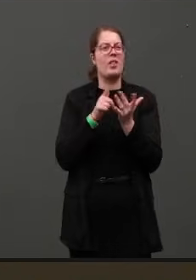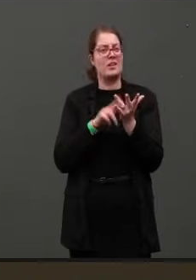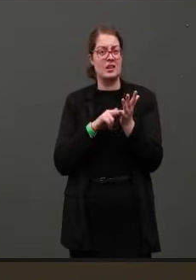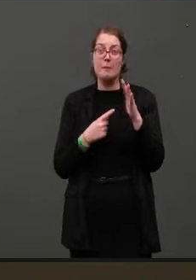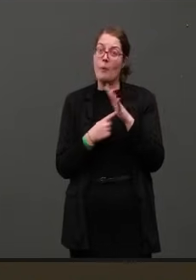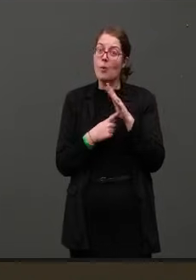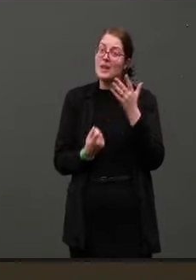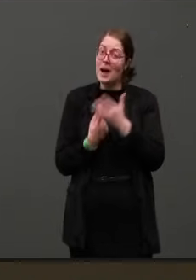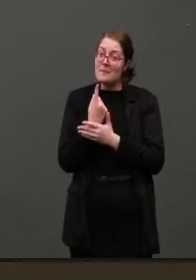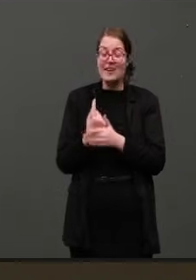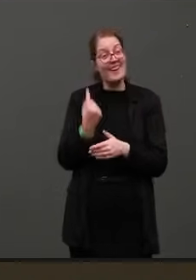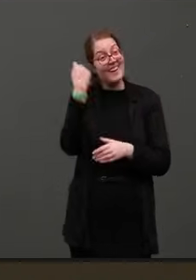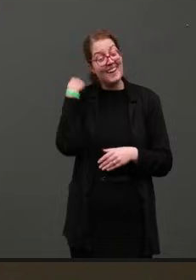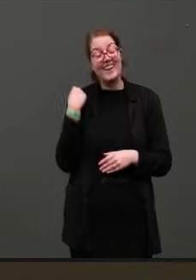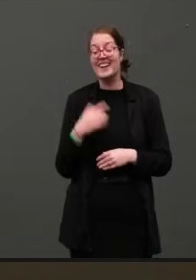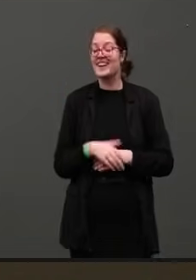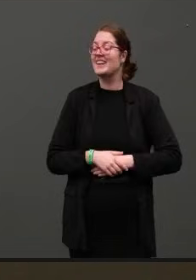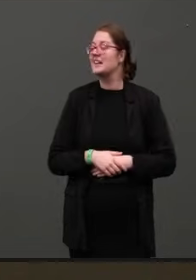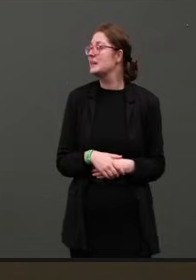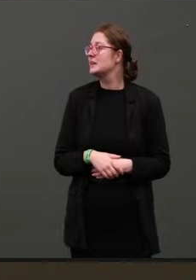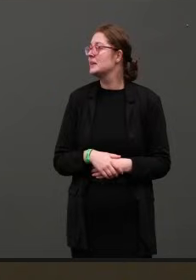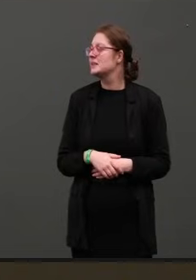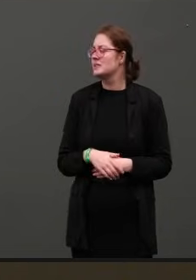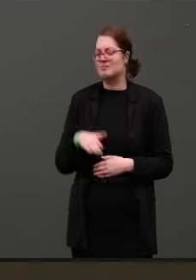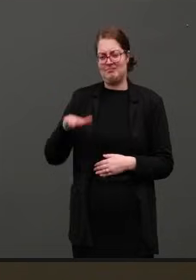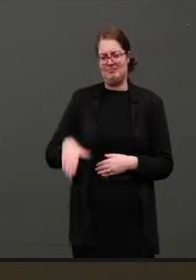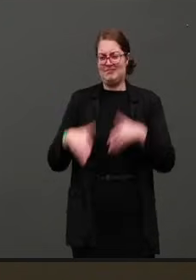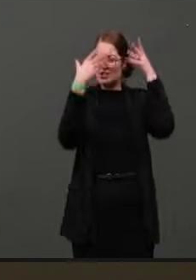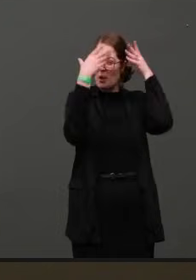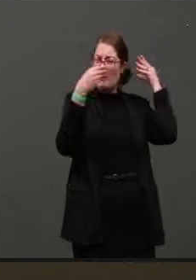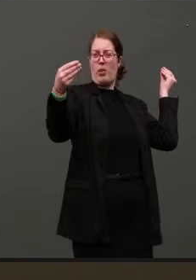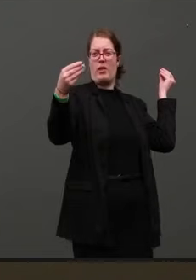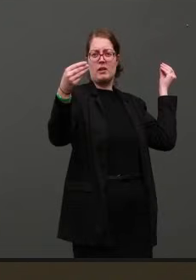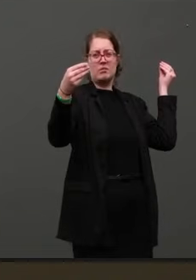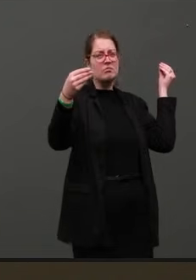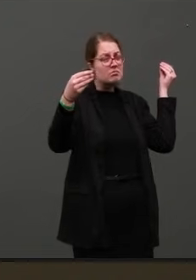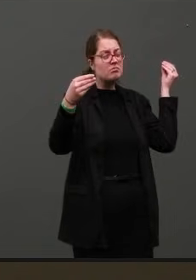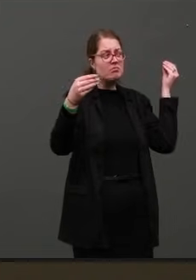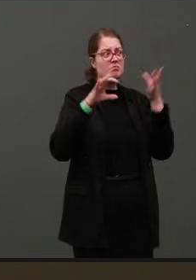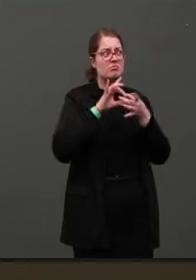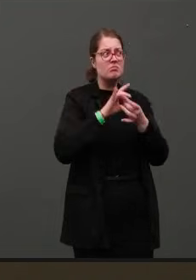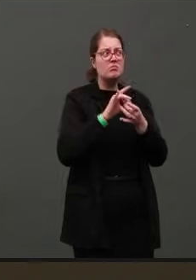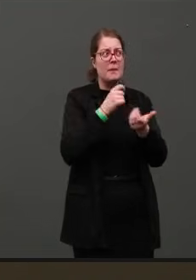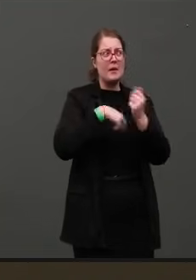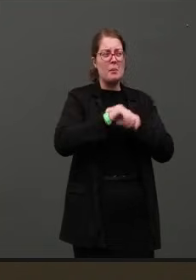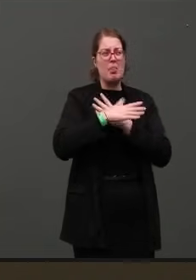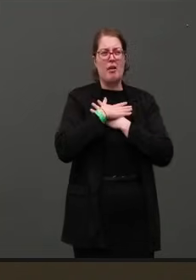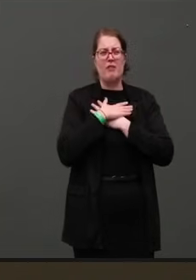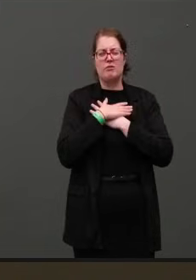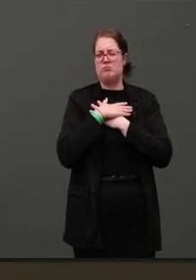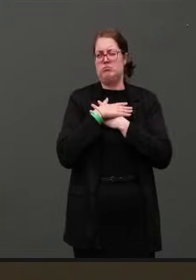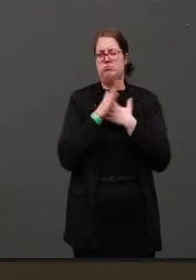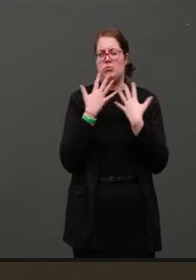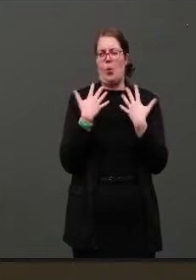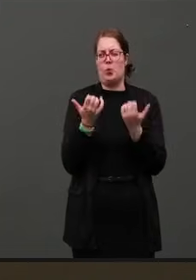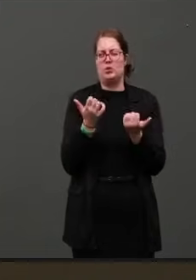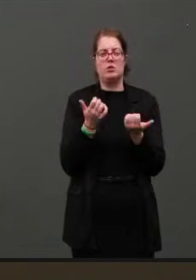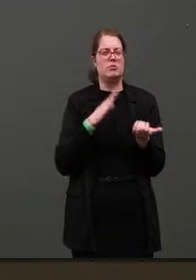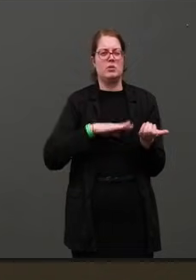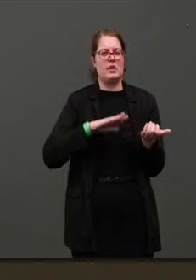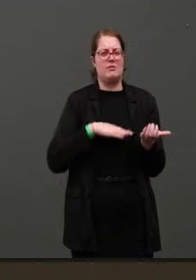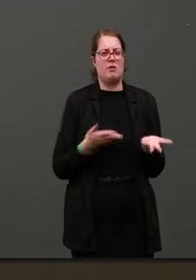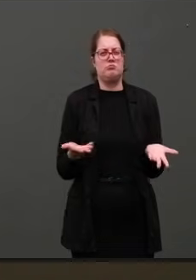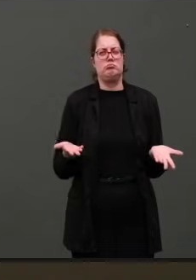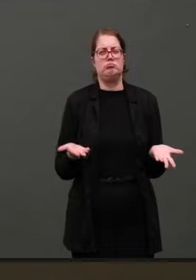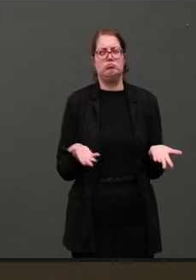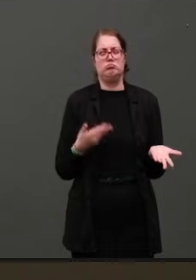time, right? But if Napoleon has nothing to do with whether or not the characters fall in love, the audience will be unsatisfied, and they'll likely throw